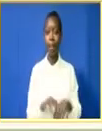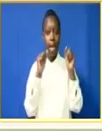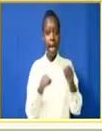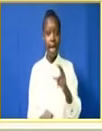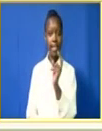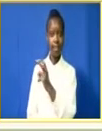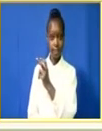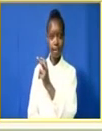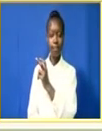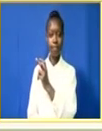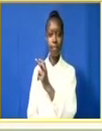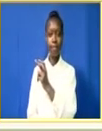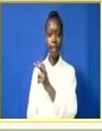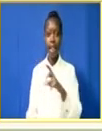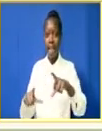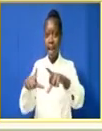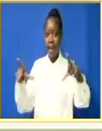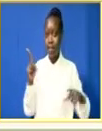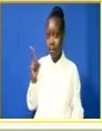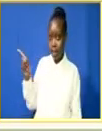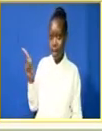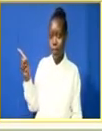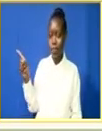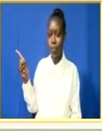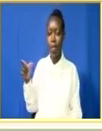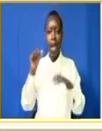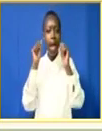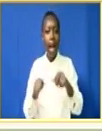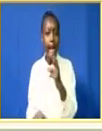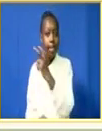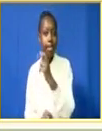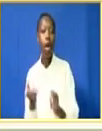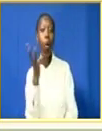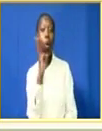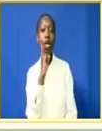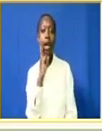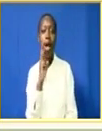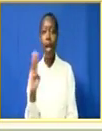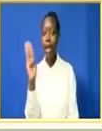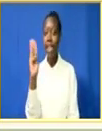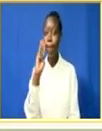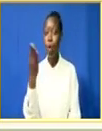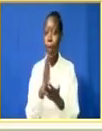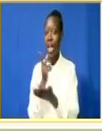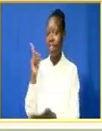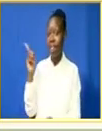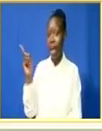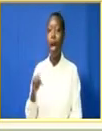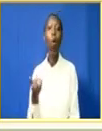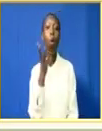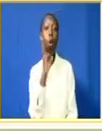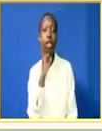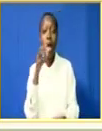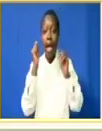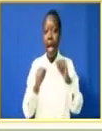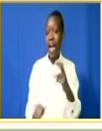see the ground. Mm-hmm. We can see water, mm-hmm. the blue part that is water, mm-hmm. and you can see some